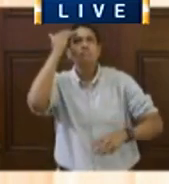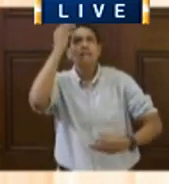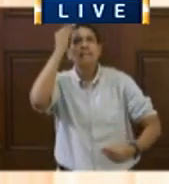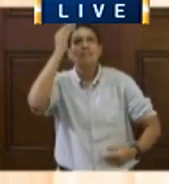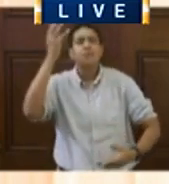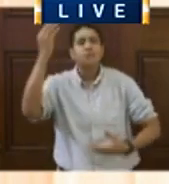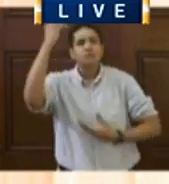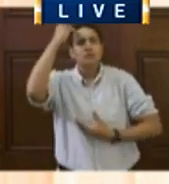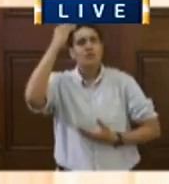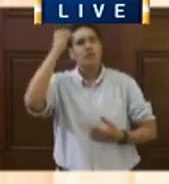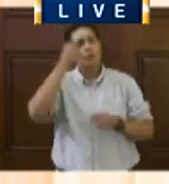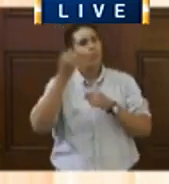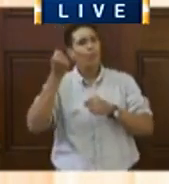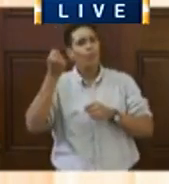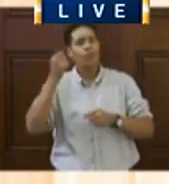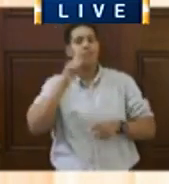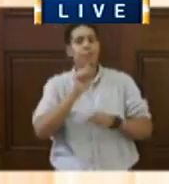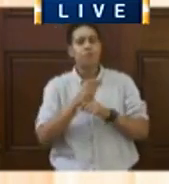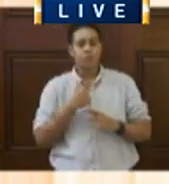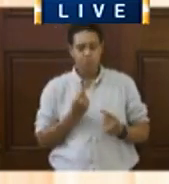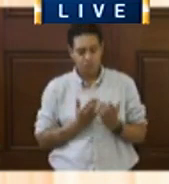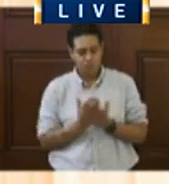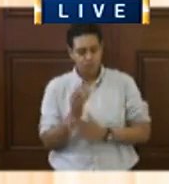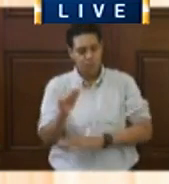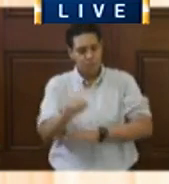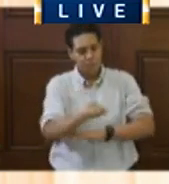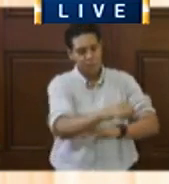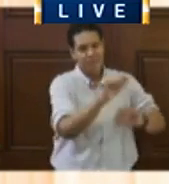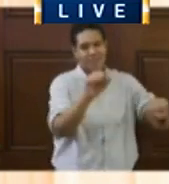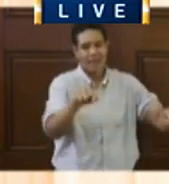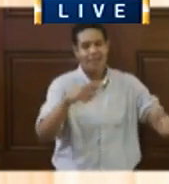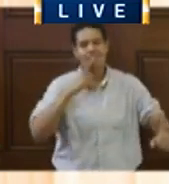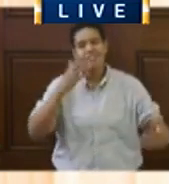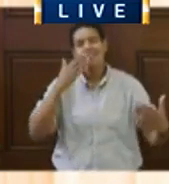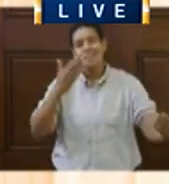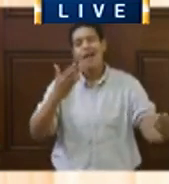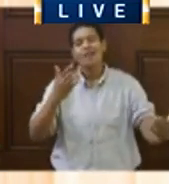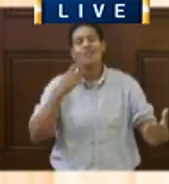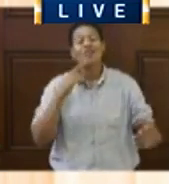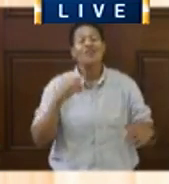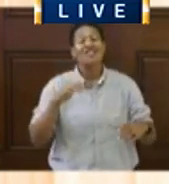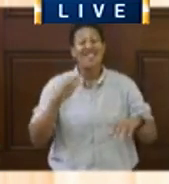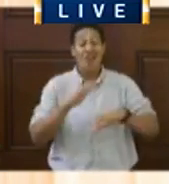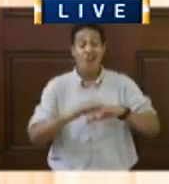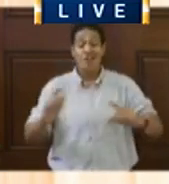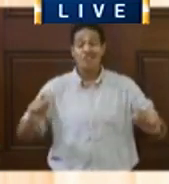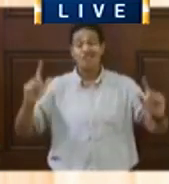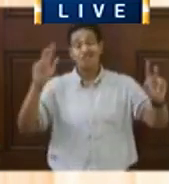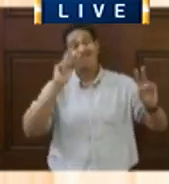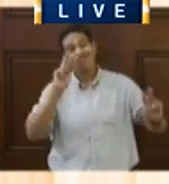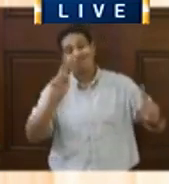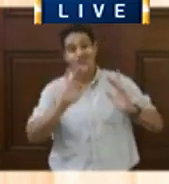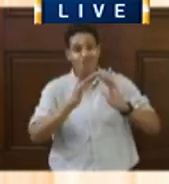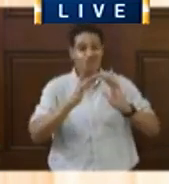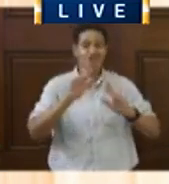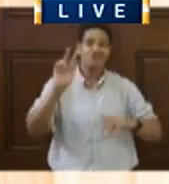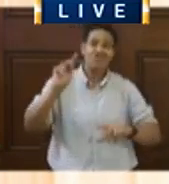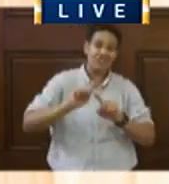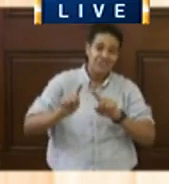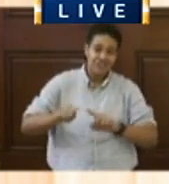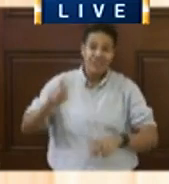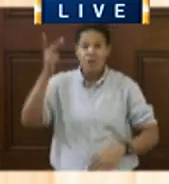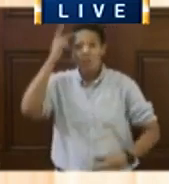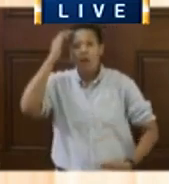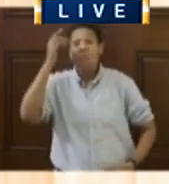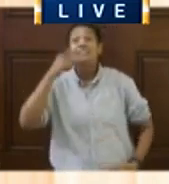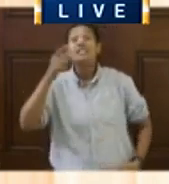we do get through this together. Thank you so much for joining us on our digital town hall. Certainly, once the Prime Minister says he needs to